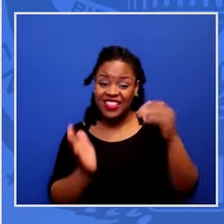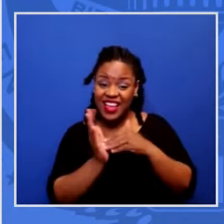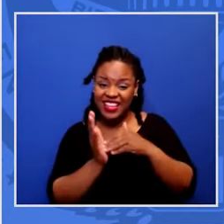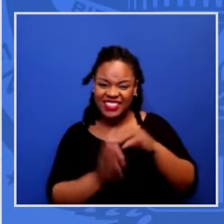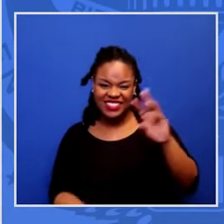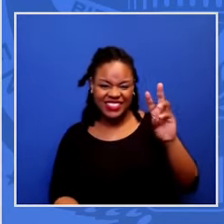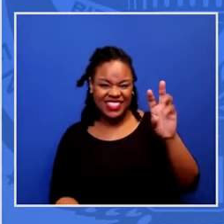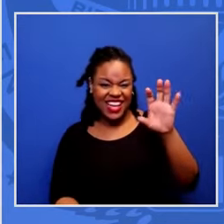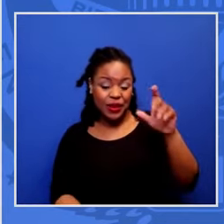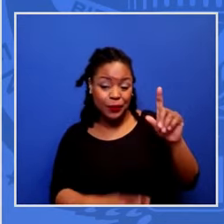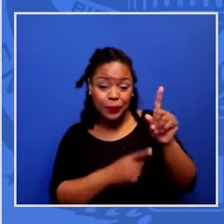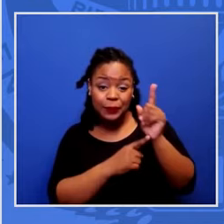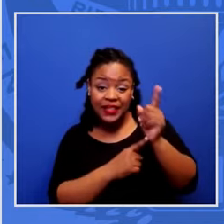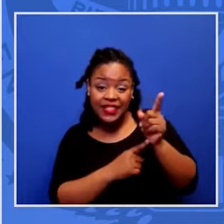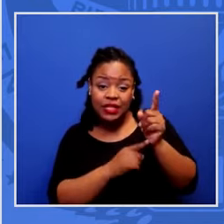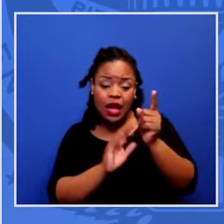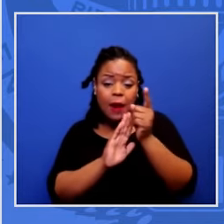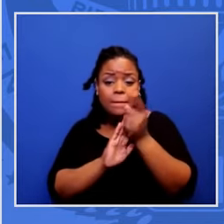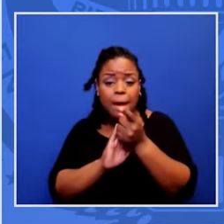Minutes.